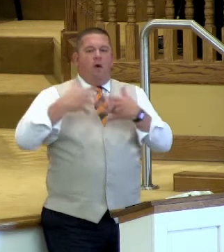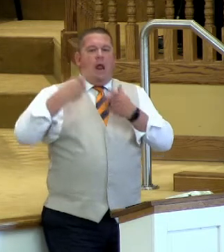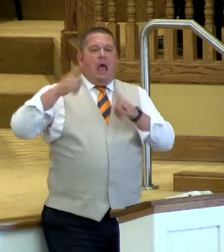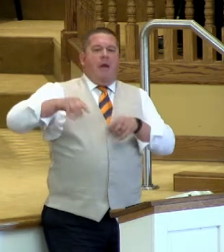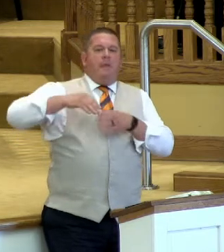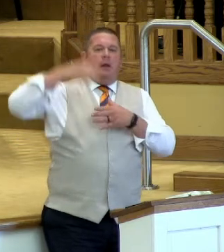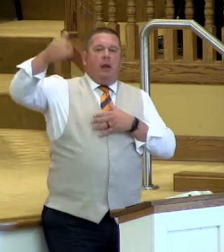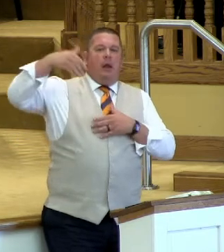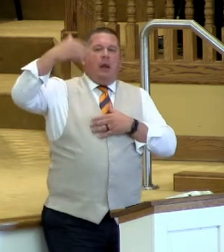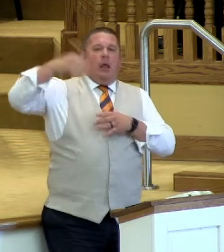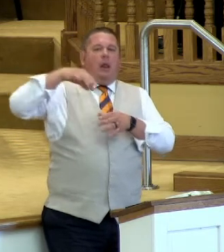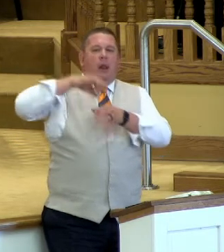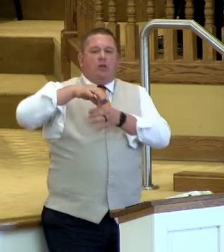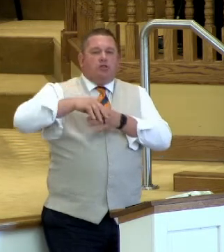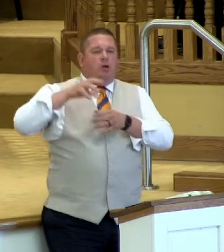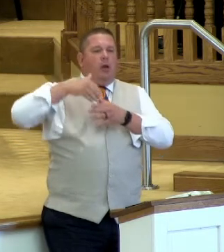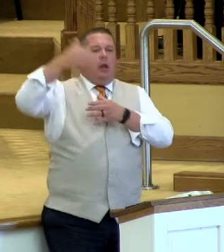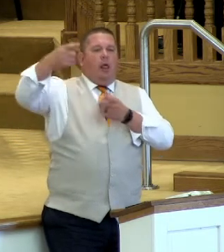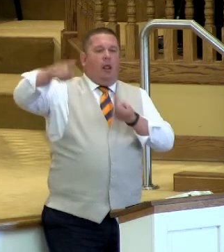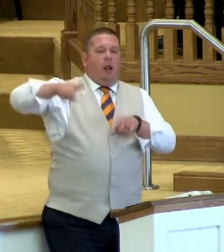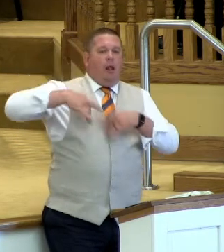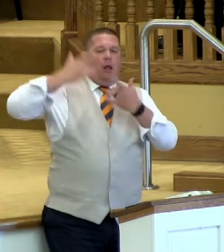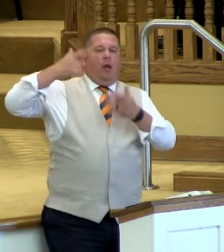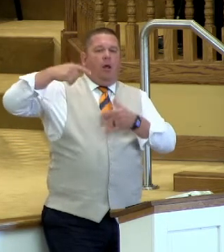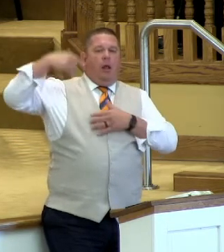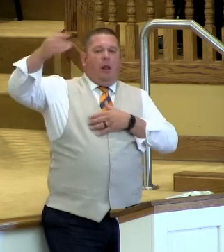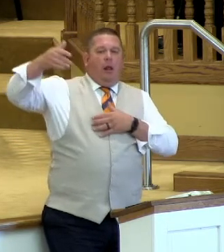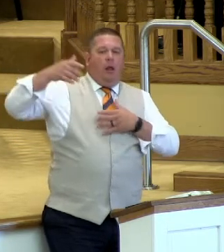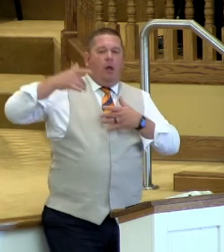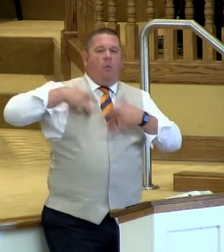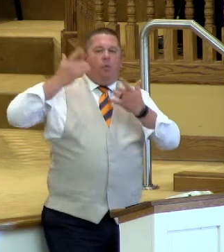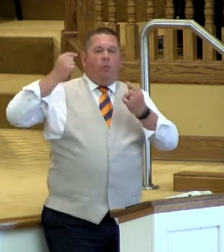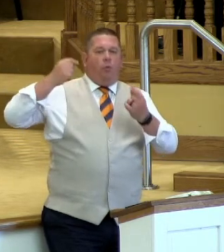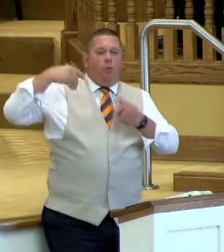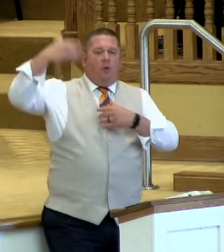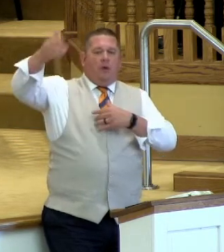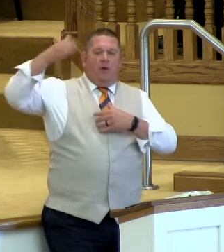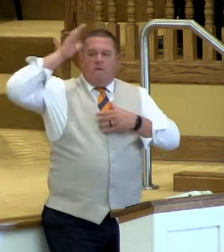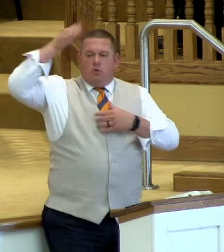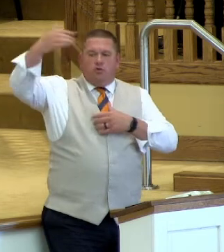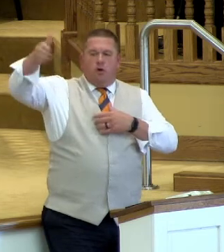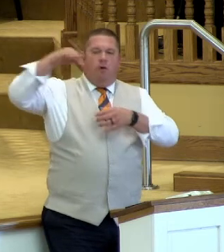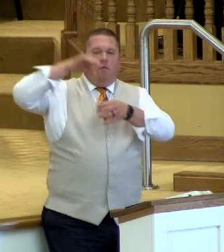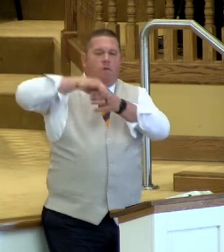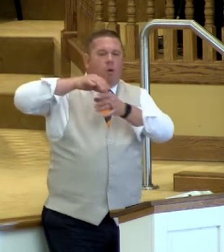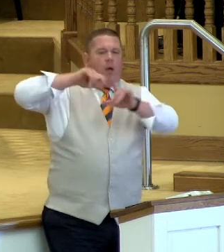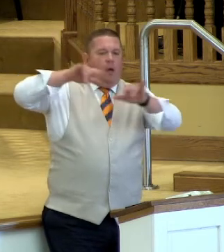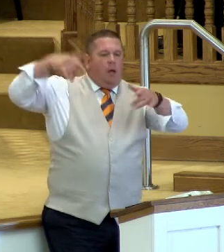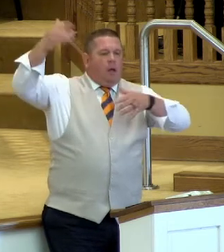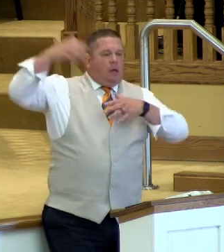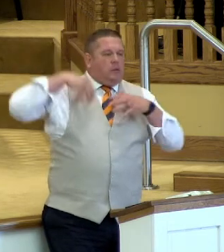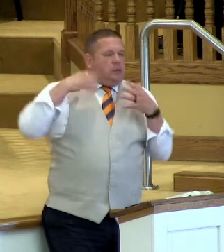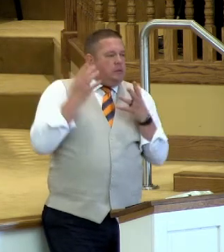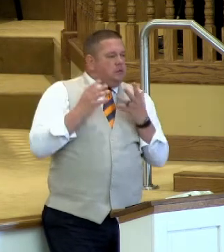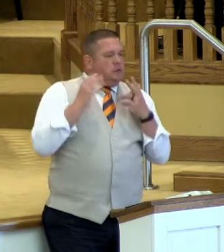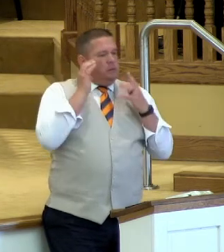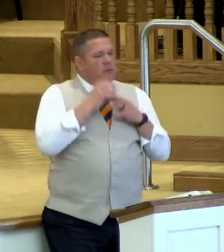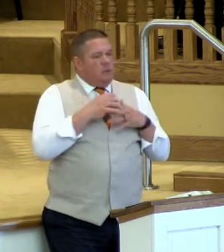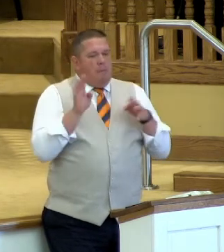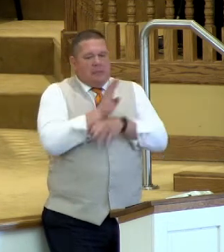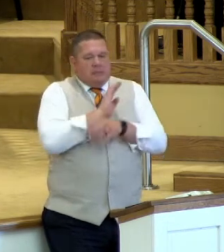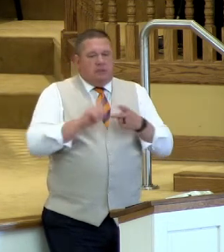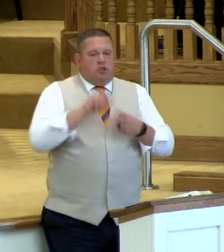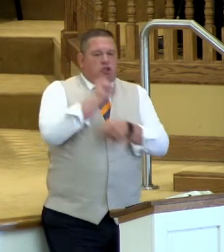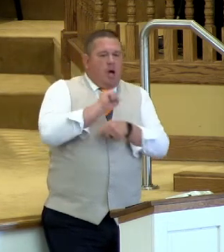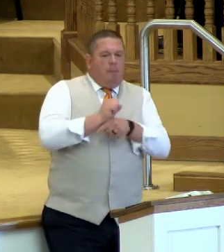going to happen in the next upcoming week. We're afraid what's going to happen with the upcoming election, the upcoming voting, everything. We're afraid with business,